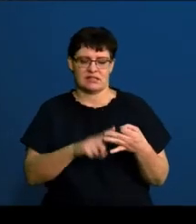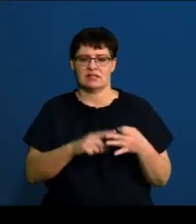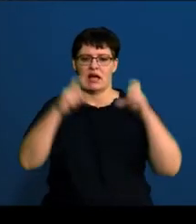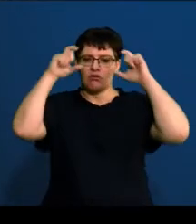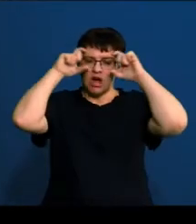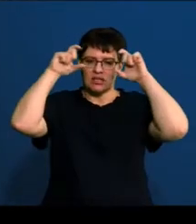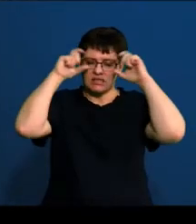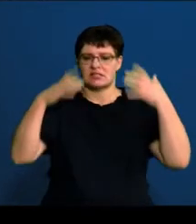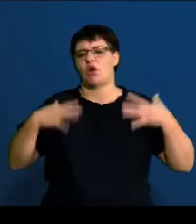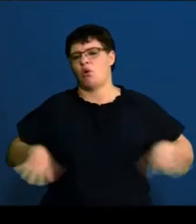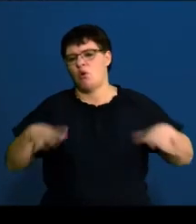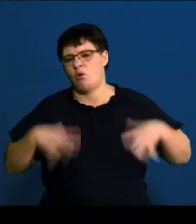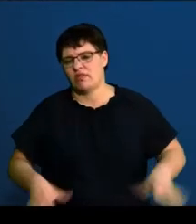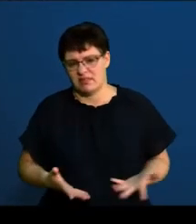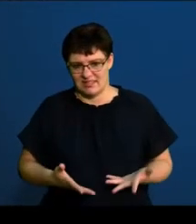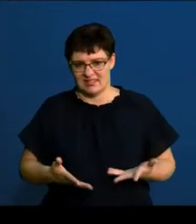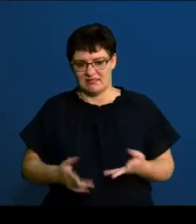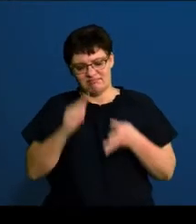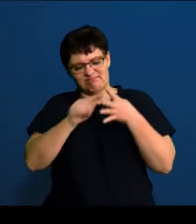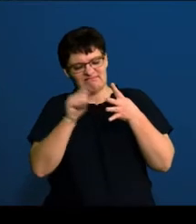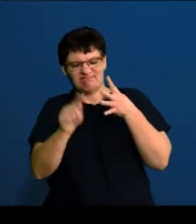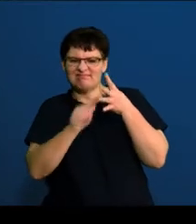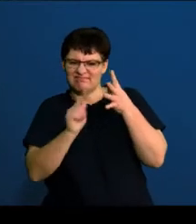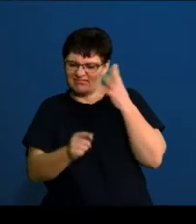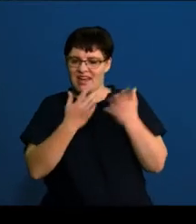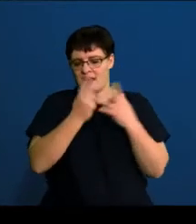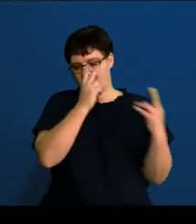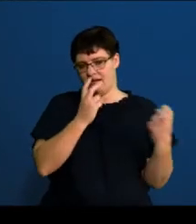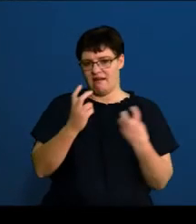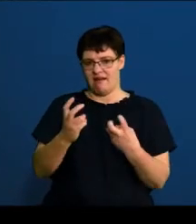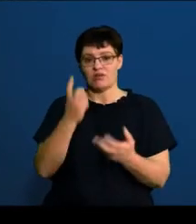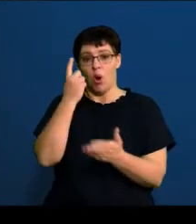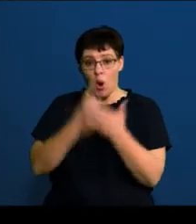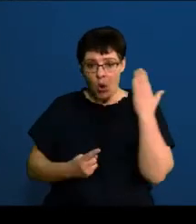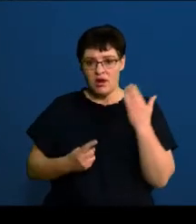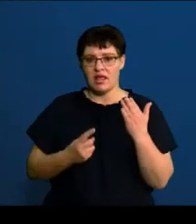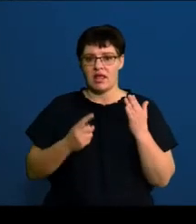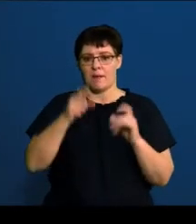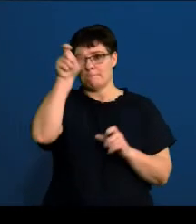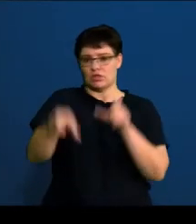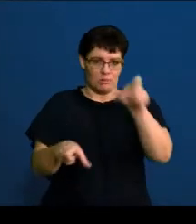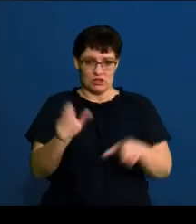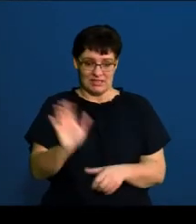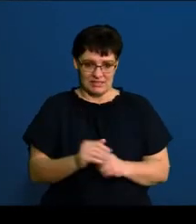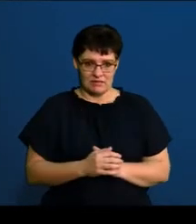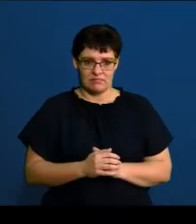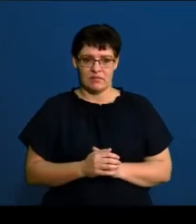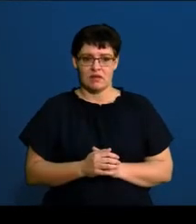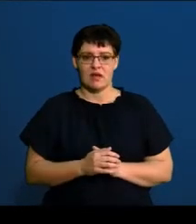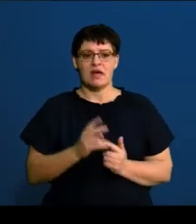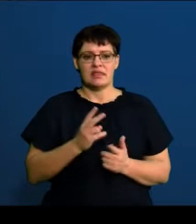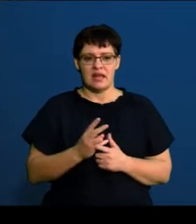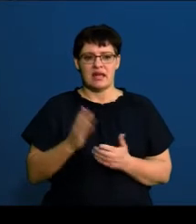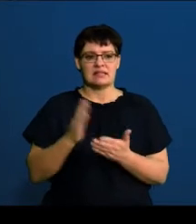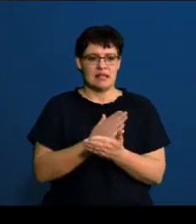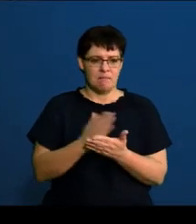spectacles, clothing. So there are other aspects that you can look at over and above the characters in a cartoon. The breathing, sometimes it's